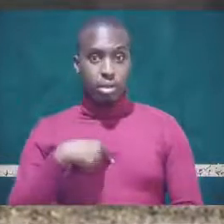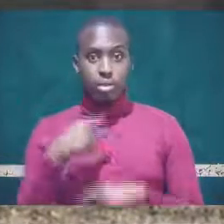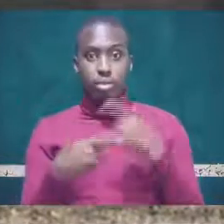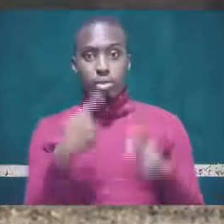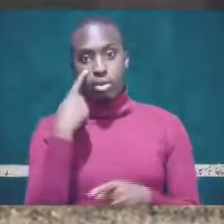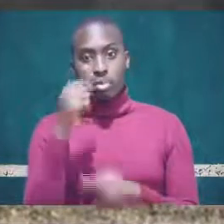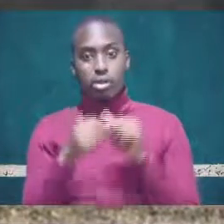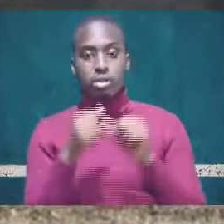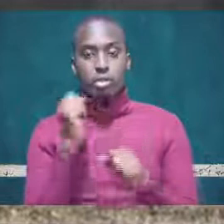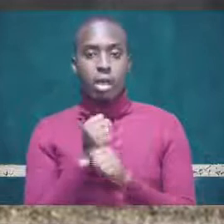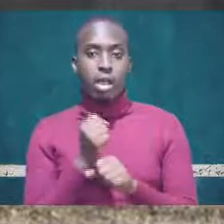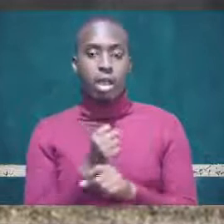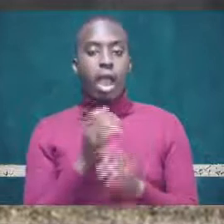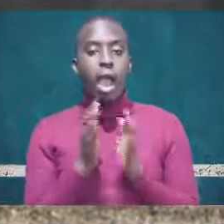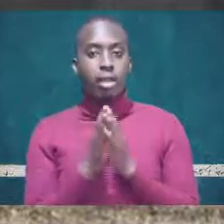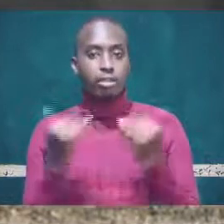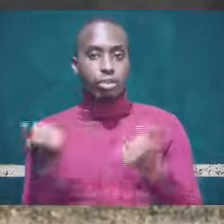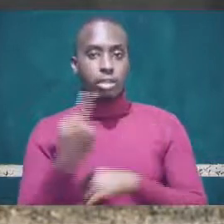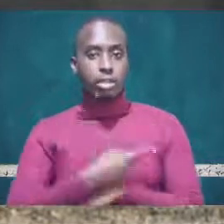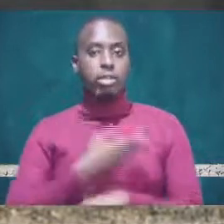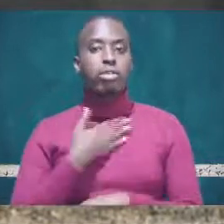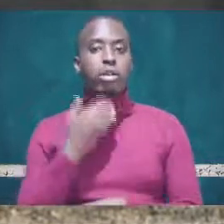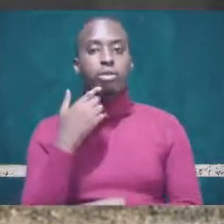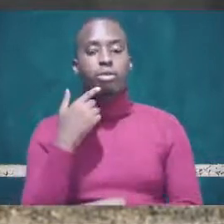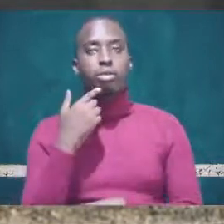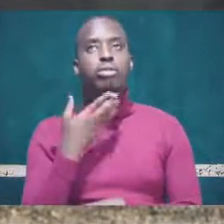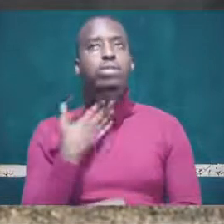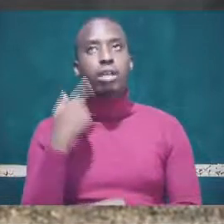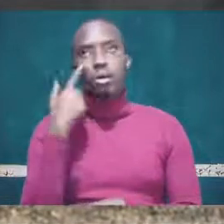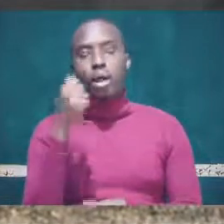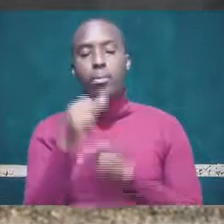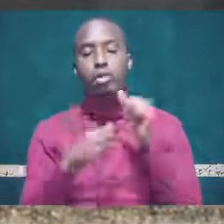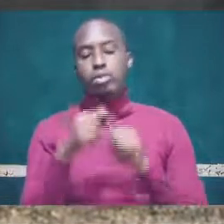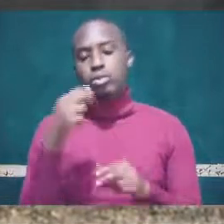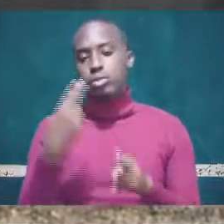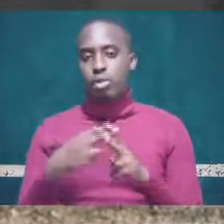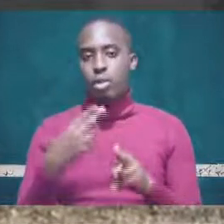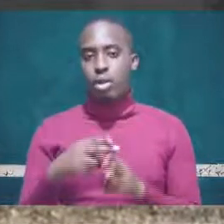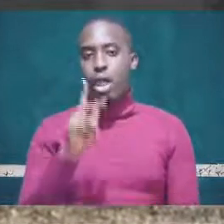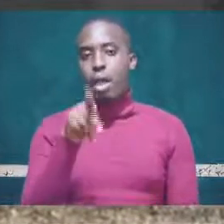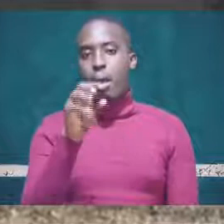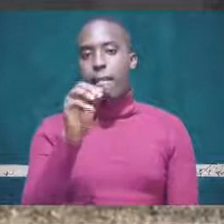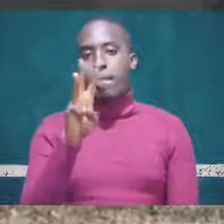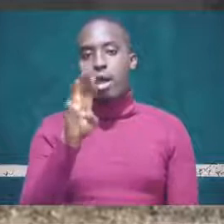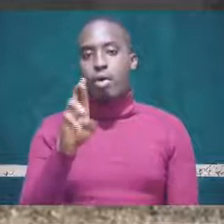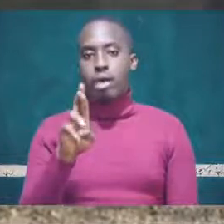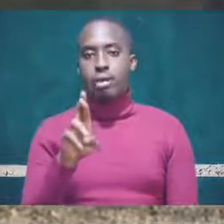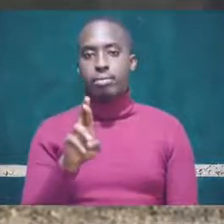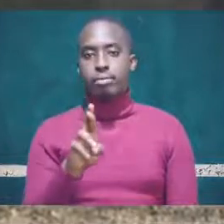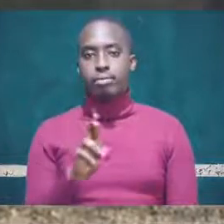at work. And so today, we want to look at what we call power. Okay?